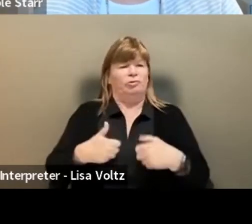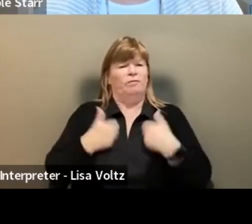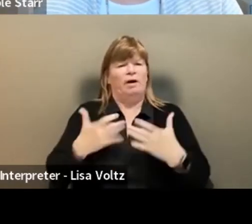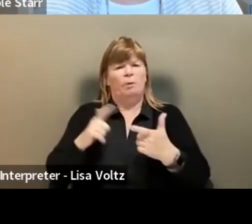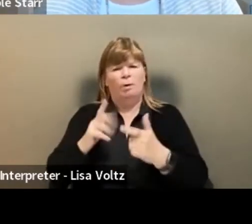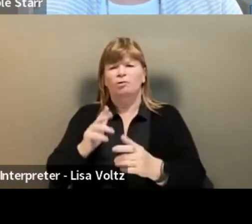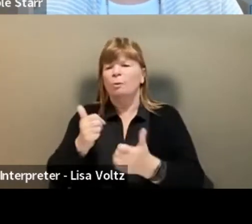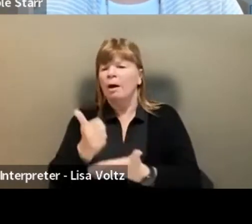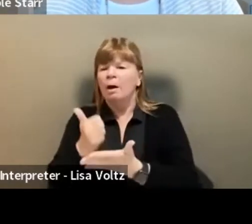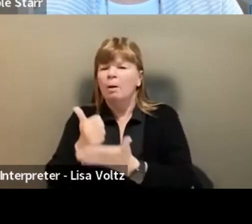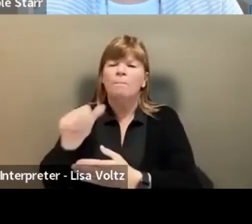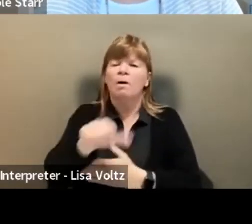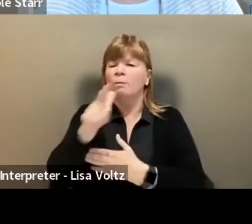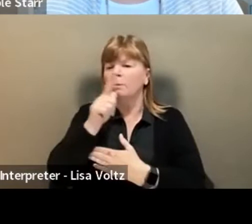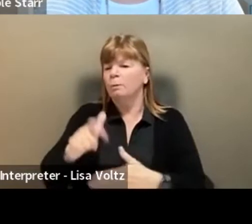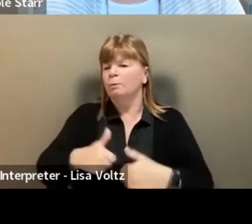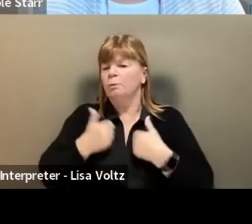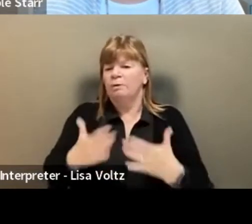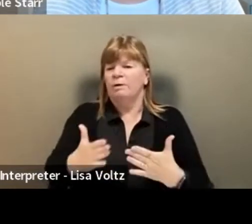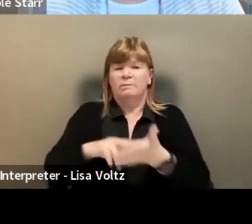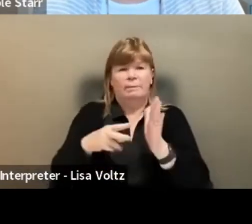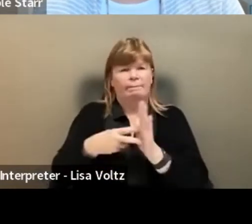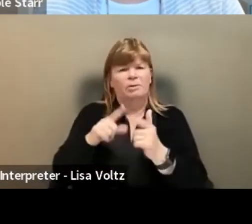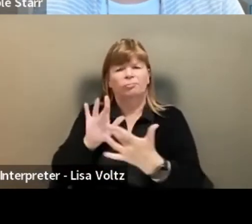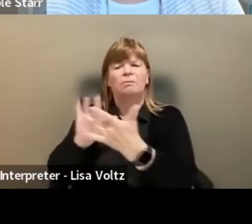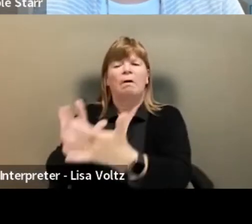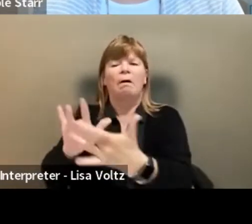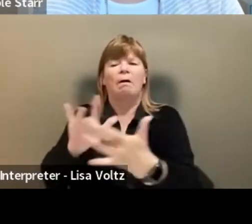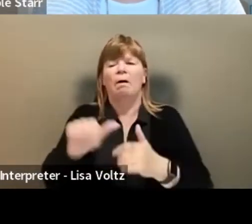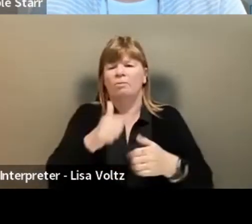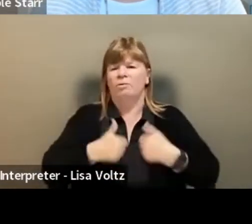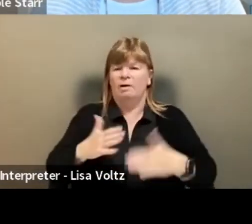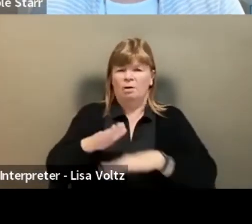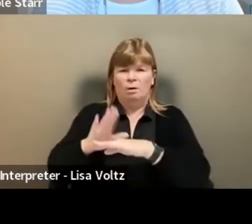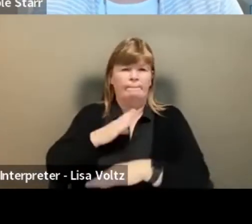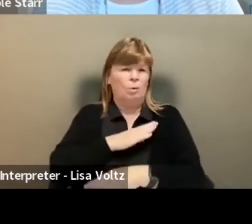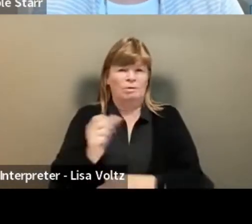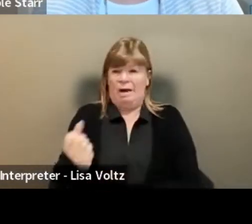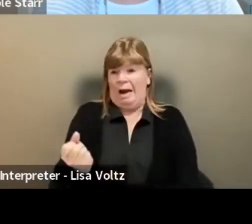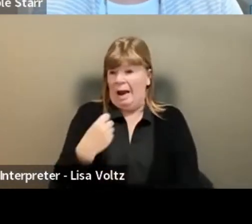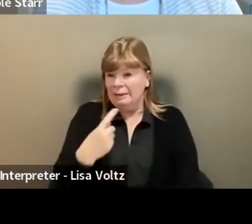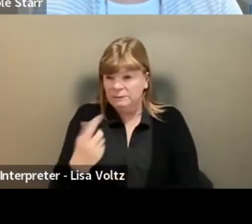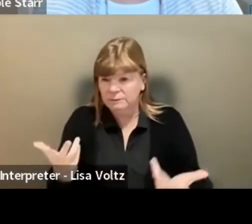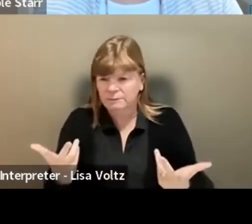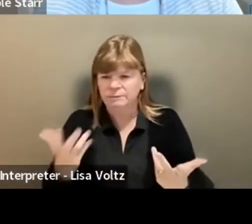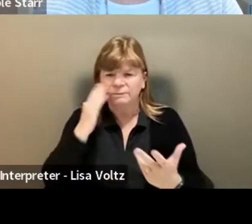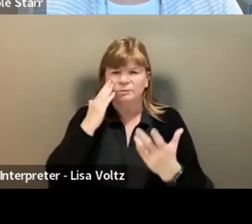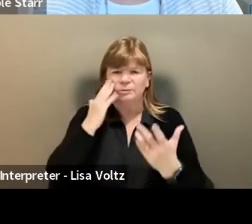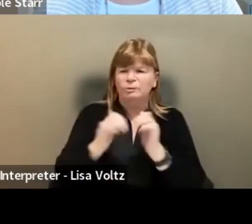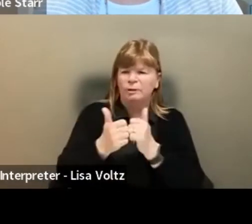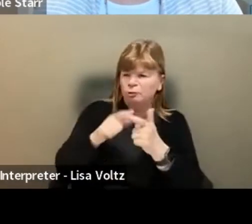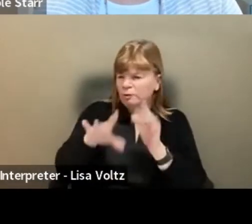other survivors. So you can reach out to other survivors who are on boards and ask us, how did you find